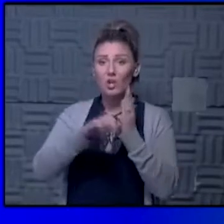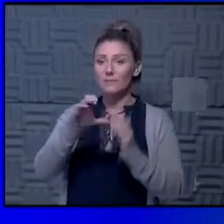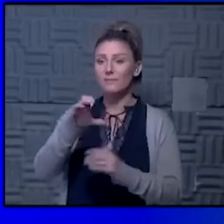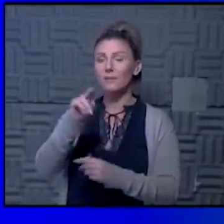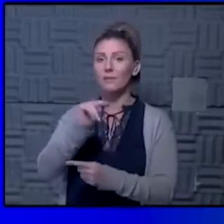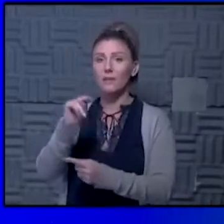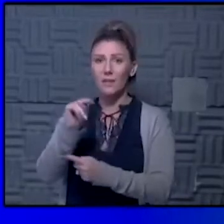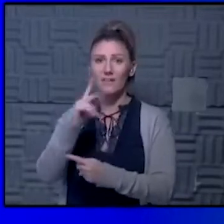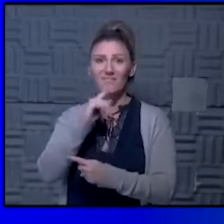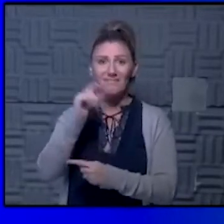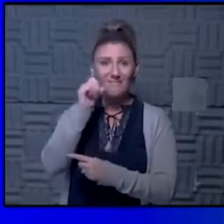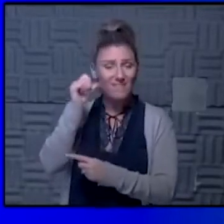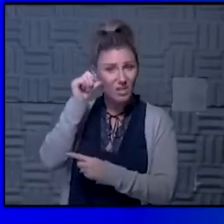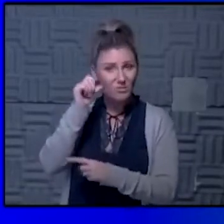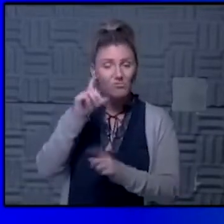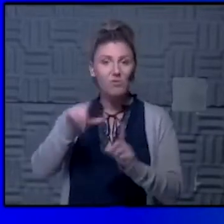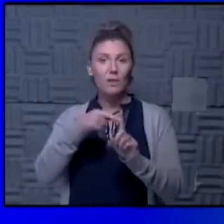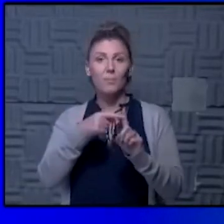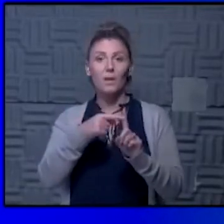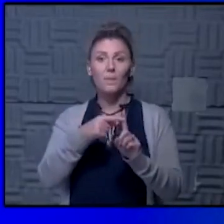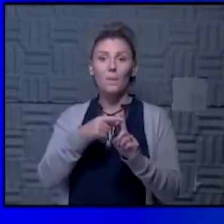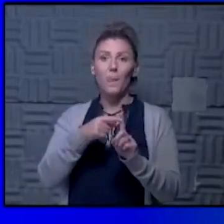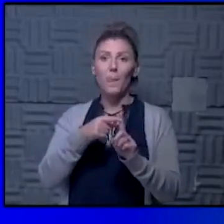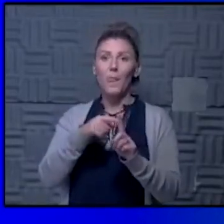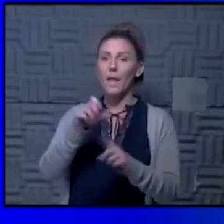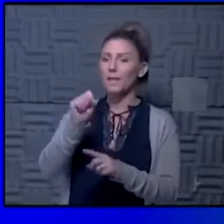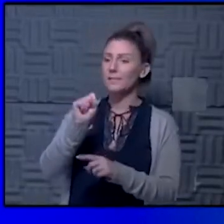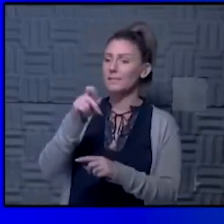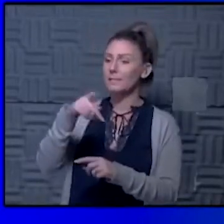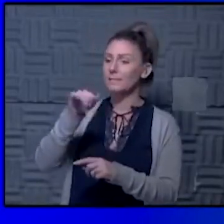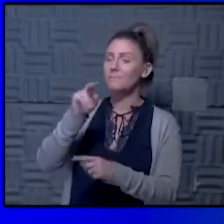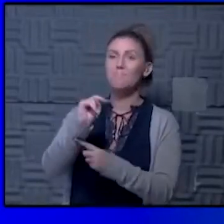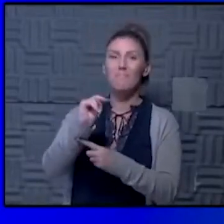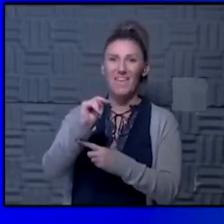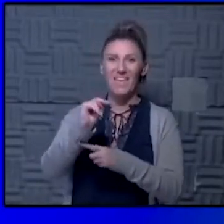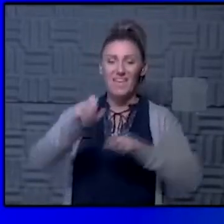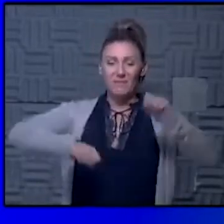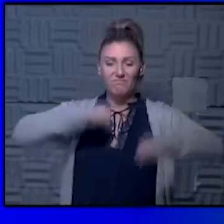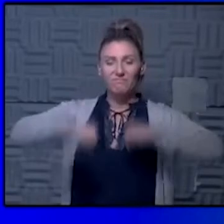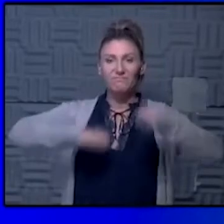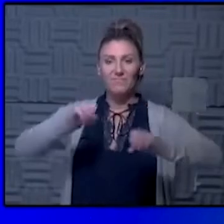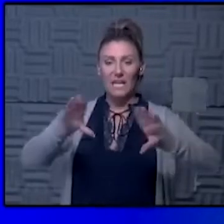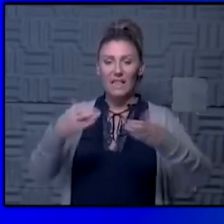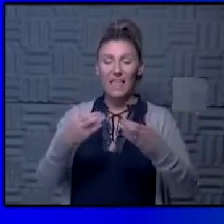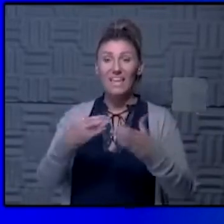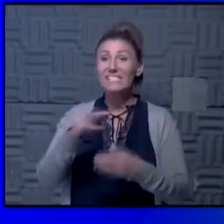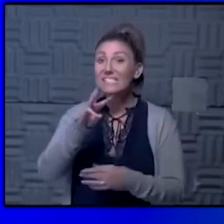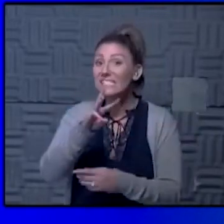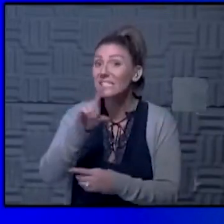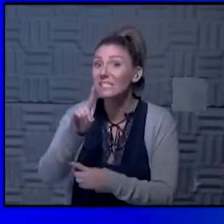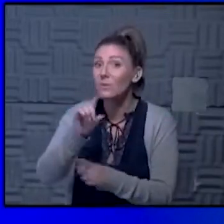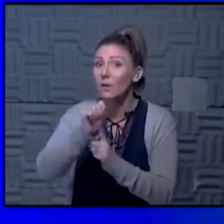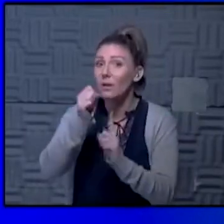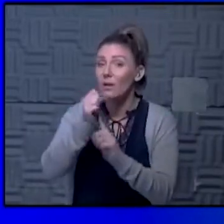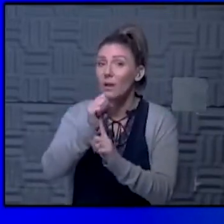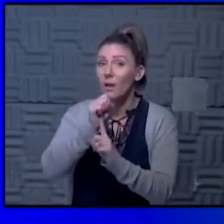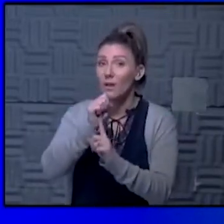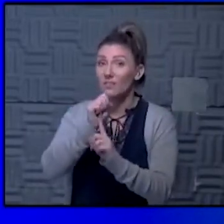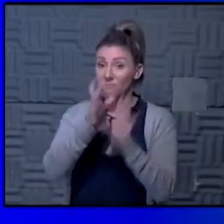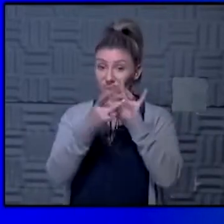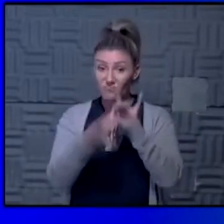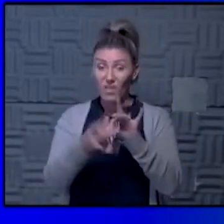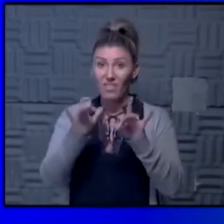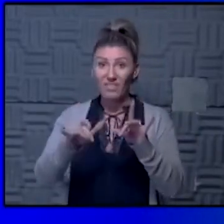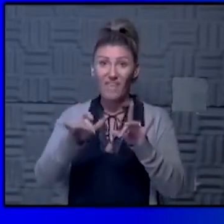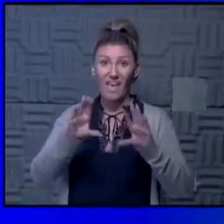CNN just yesterday about a spin studio, a spin class. 61 cases attributed to that spin class, even though they were